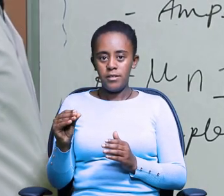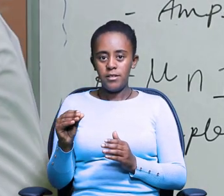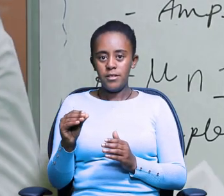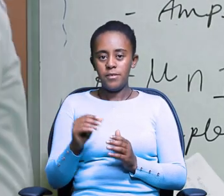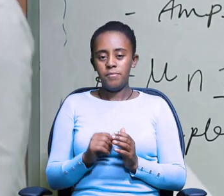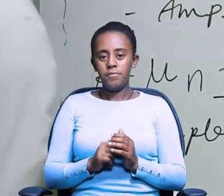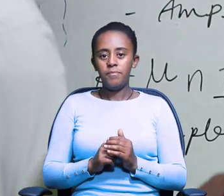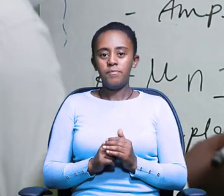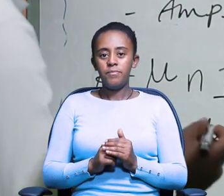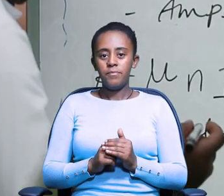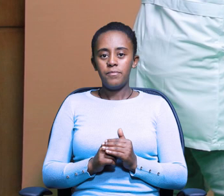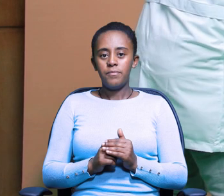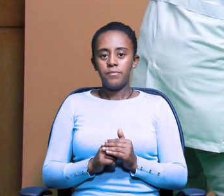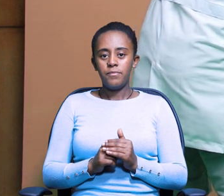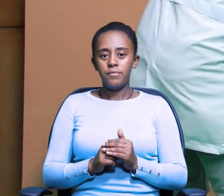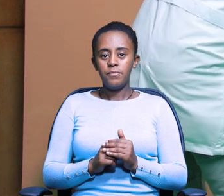And